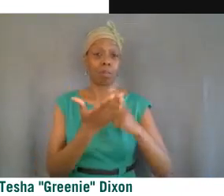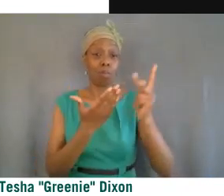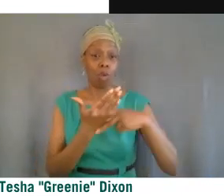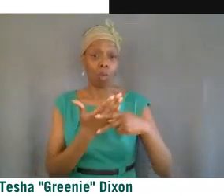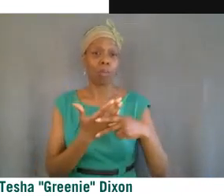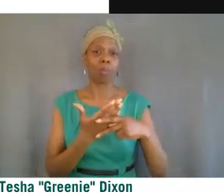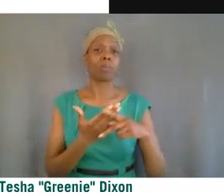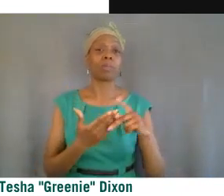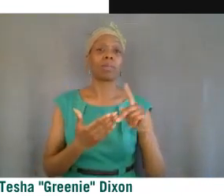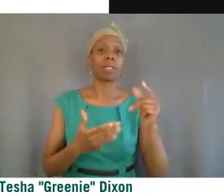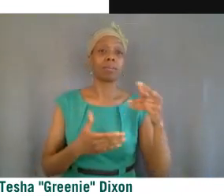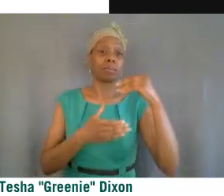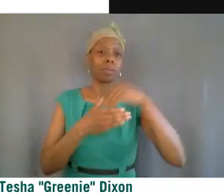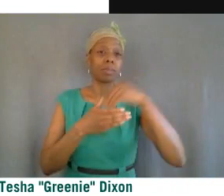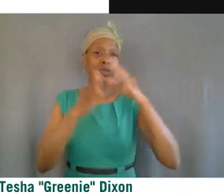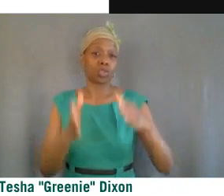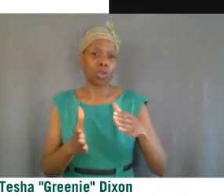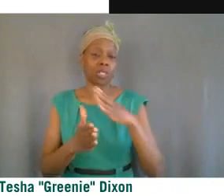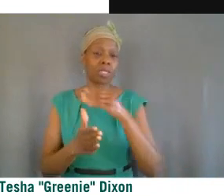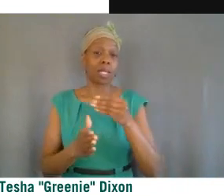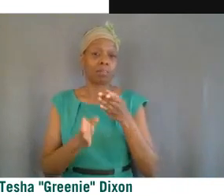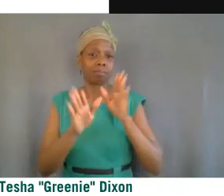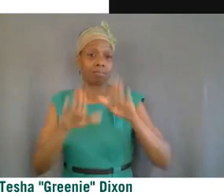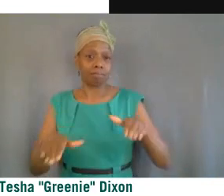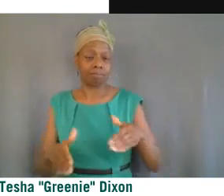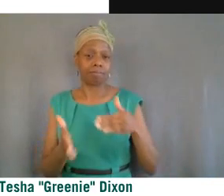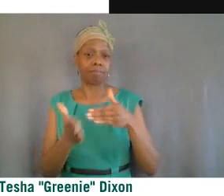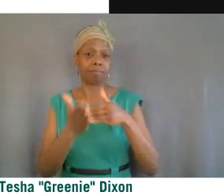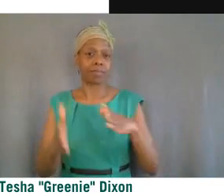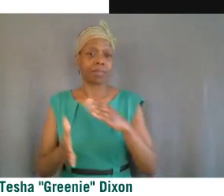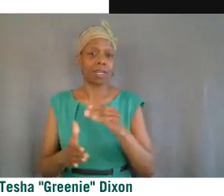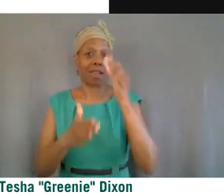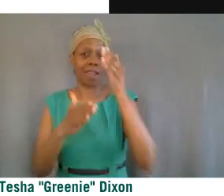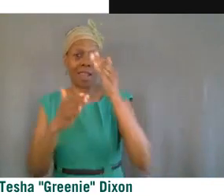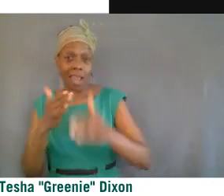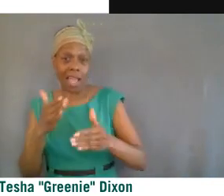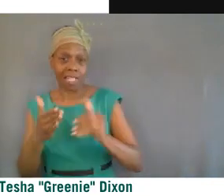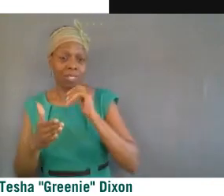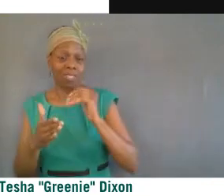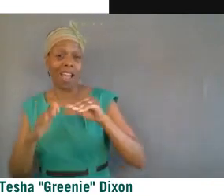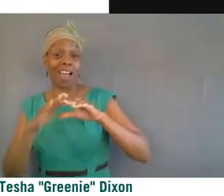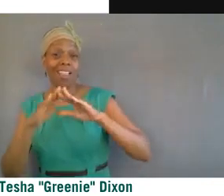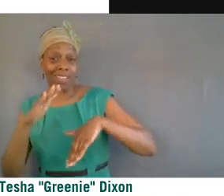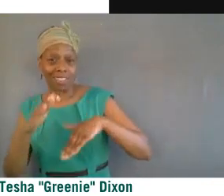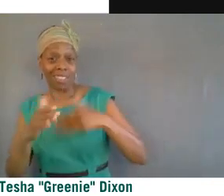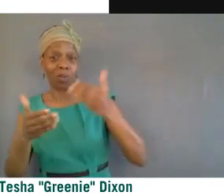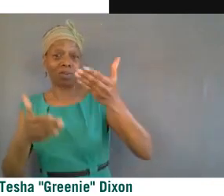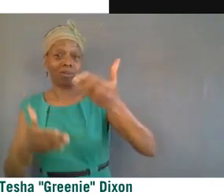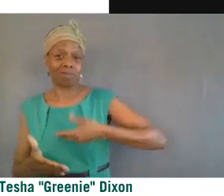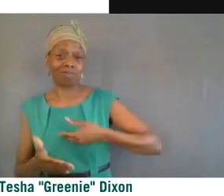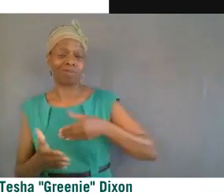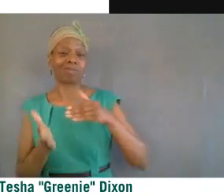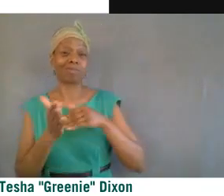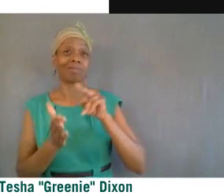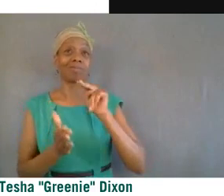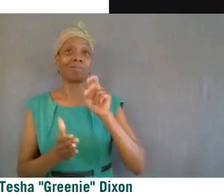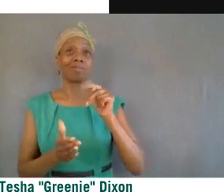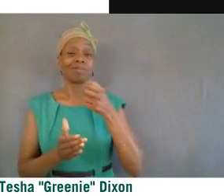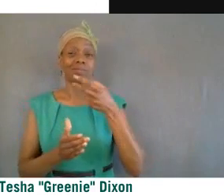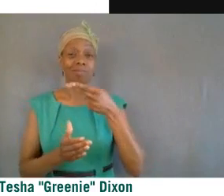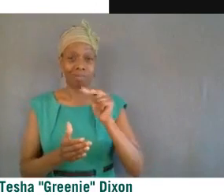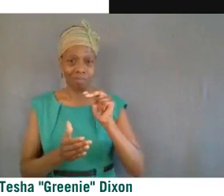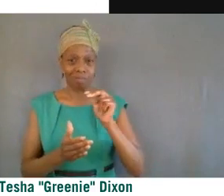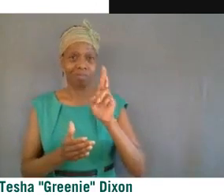and a paediatrician. And then last but not least, I would like to introduce you to Dr. Nathan Rosenberg, who is the